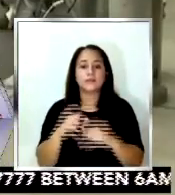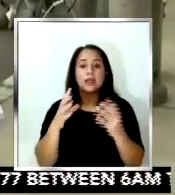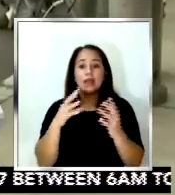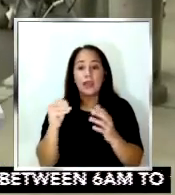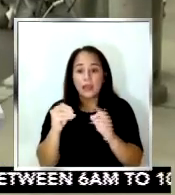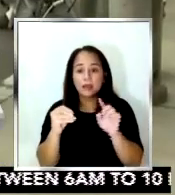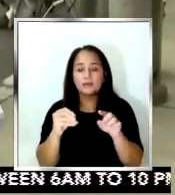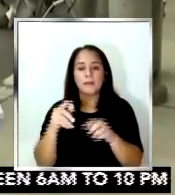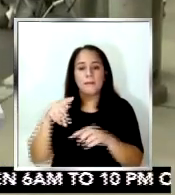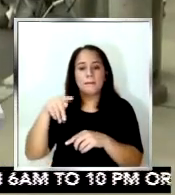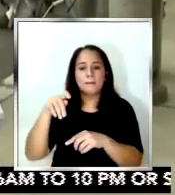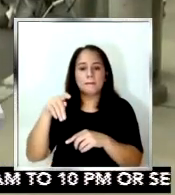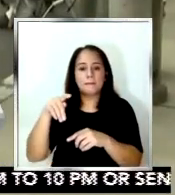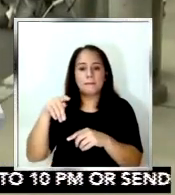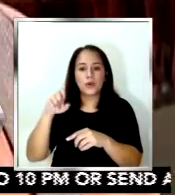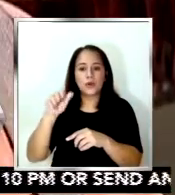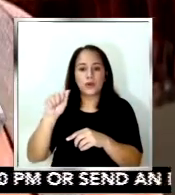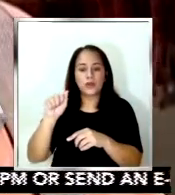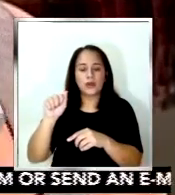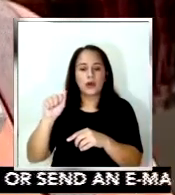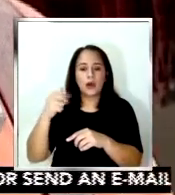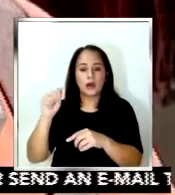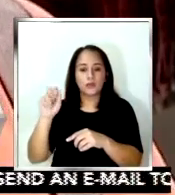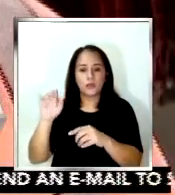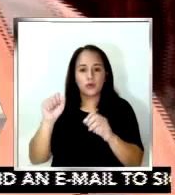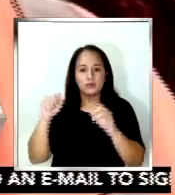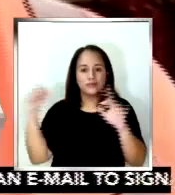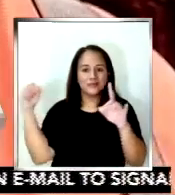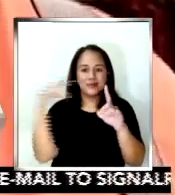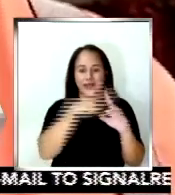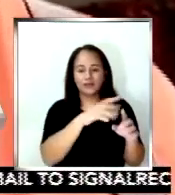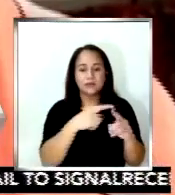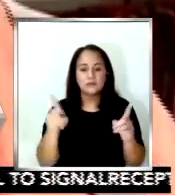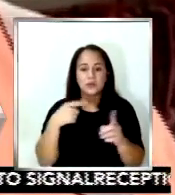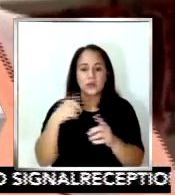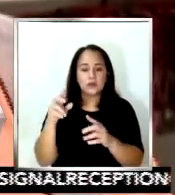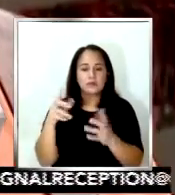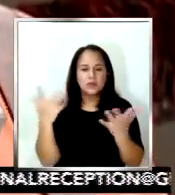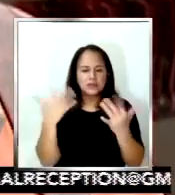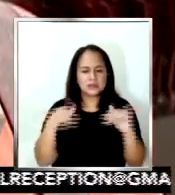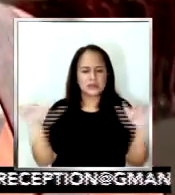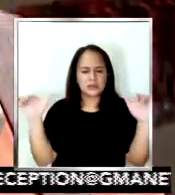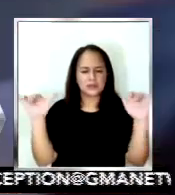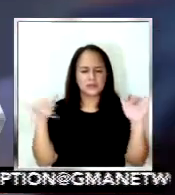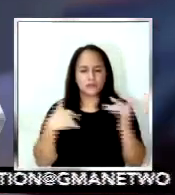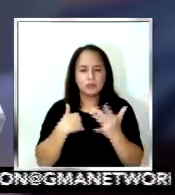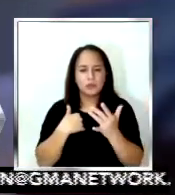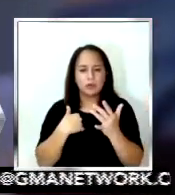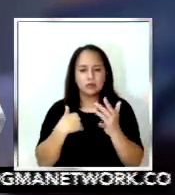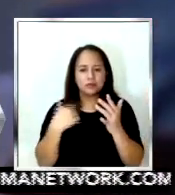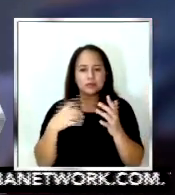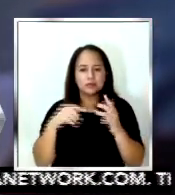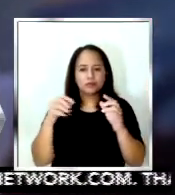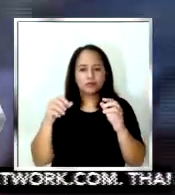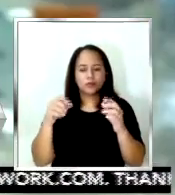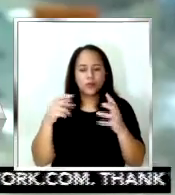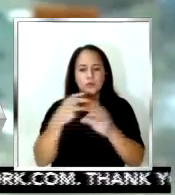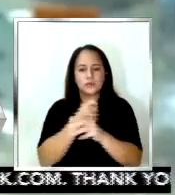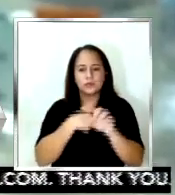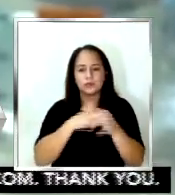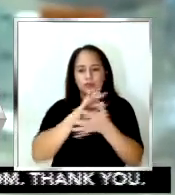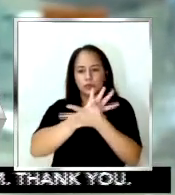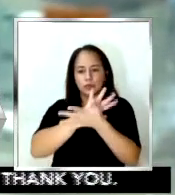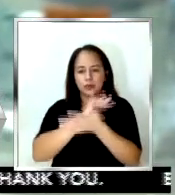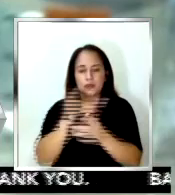may ilang duda pa rin sa bakuna. I would say the vaccines will be more deadlier than the coronavirus. Dati nang iniulat na